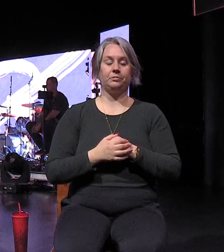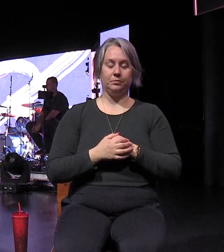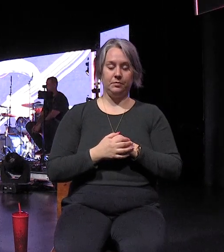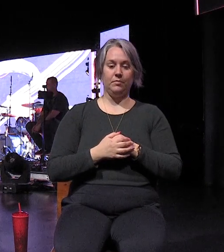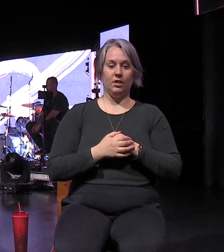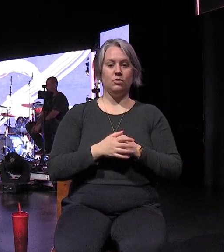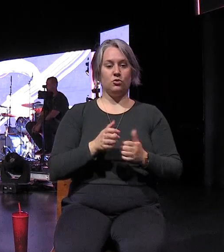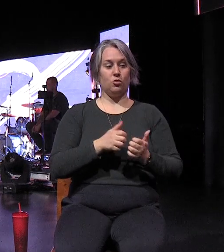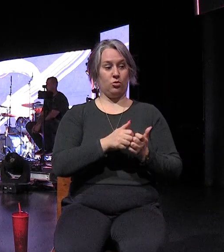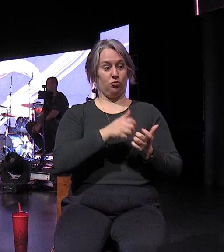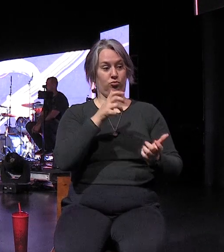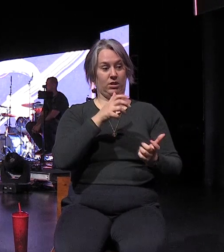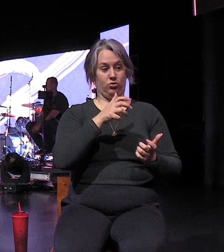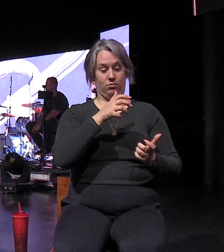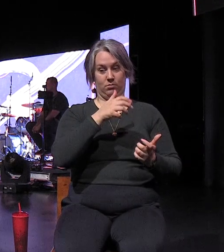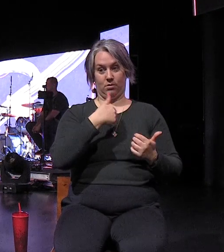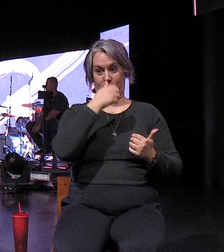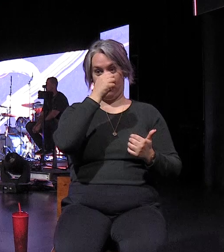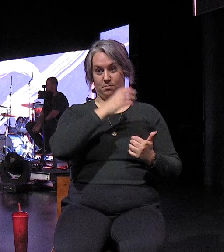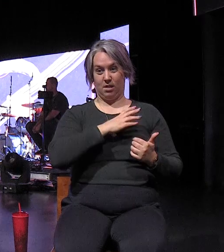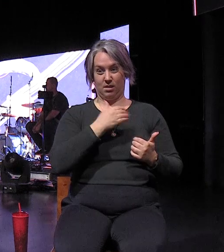had this one thing.